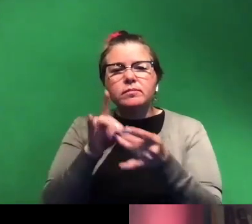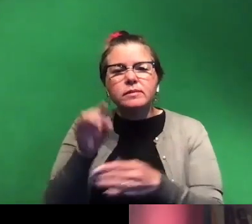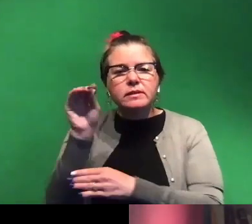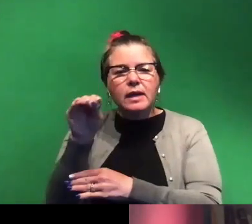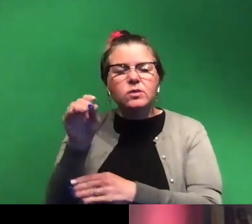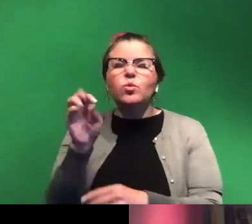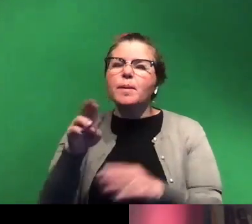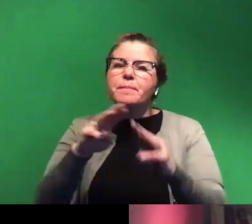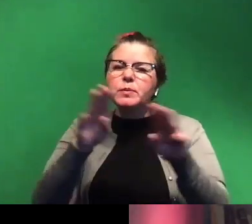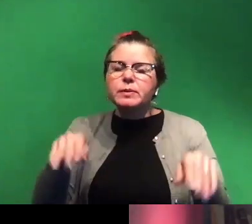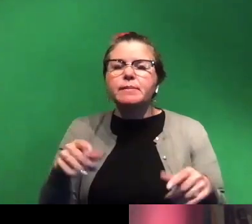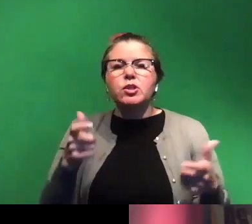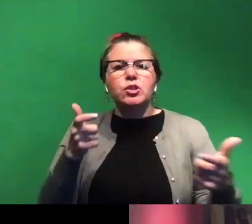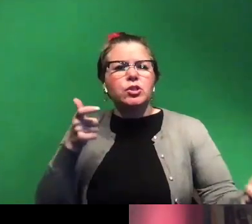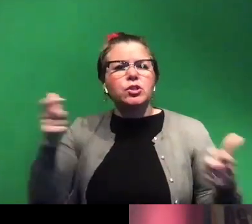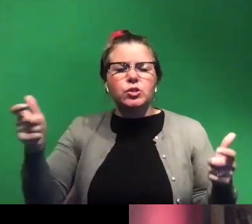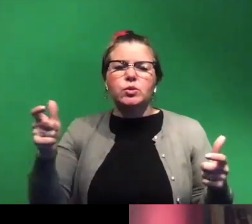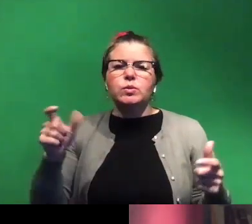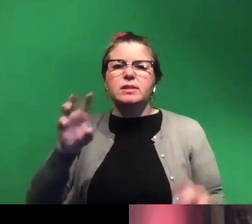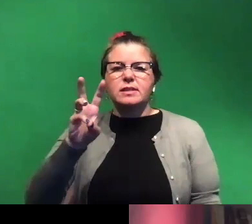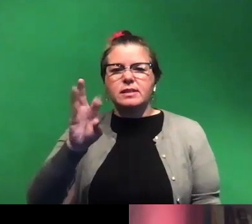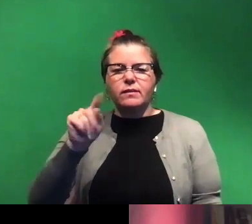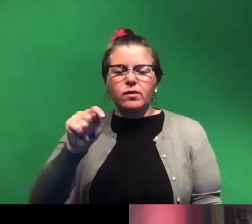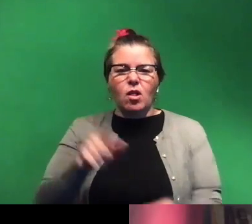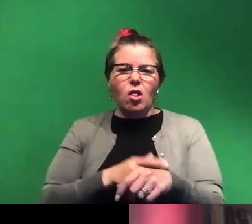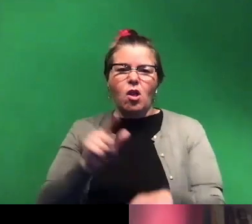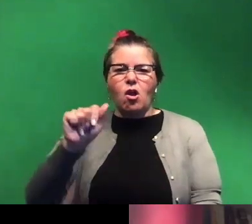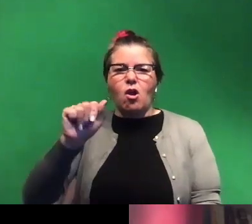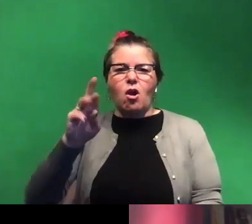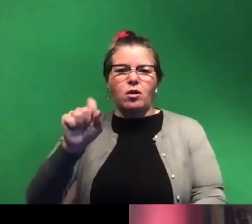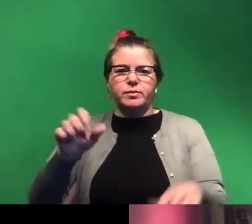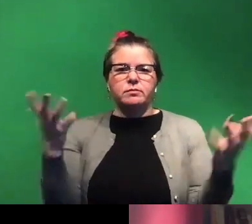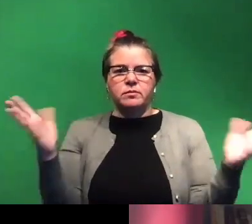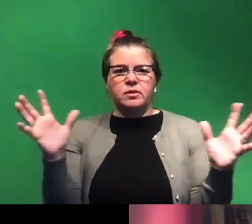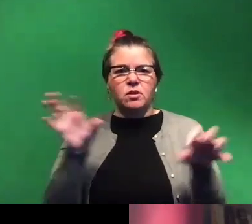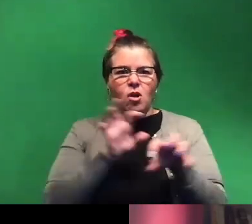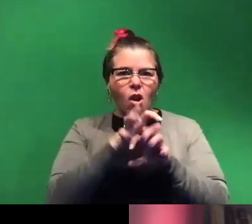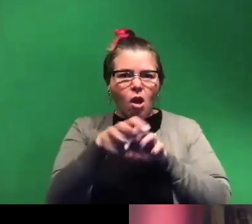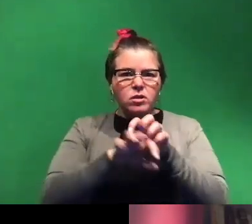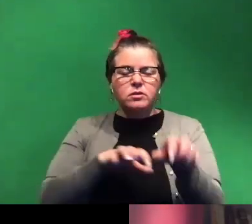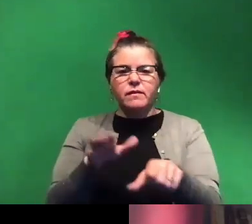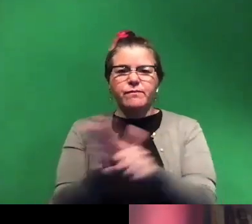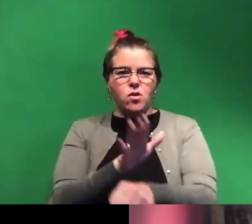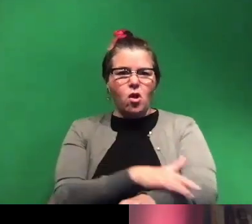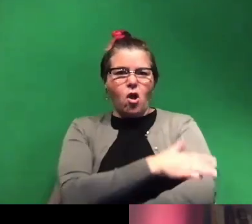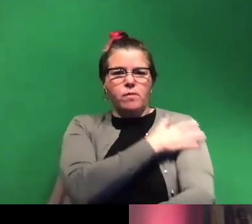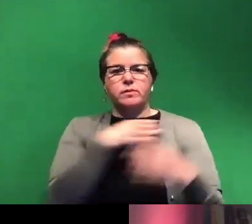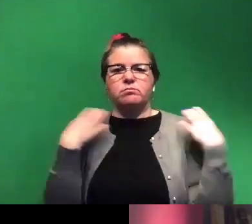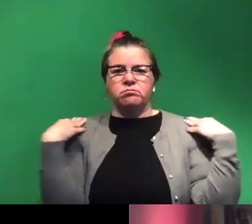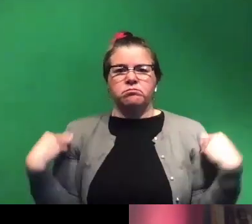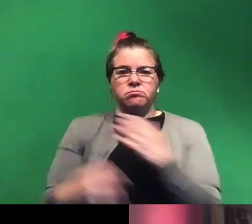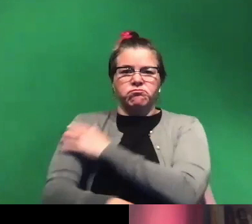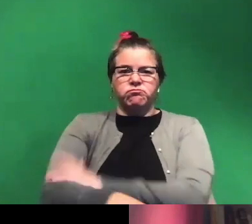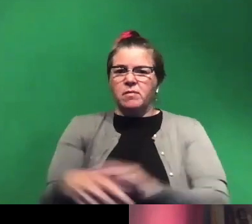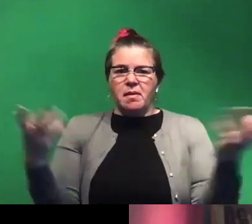displays, just this huge set of like 6-foot-long arms. And that's all we knew was the claws, the complete arms and the shoulder blades, but that was